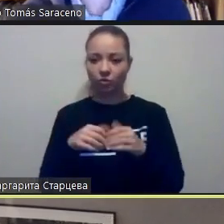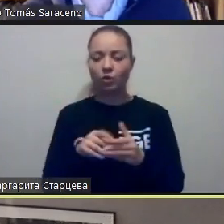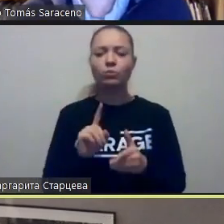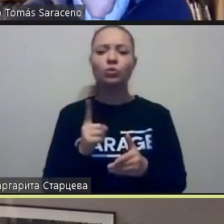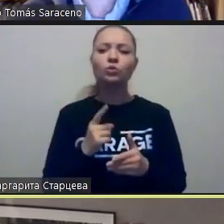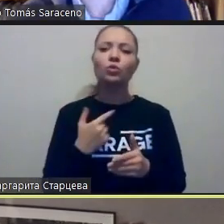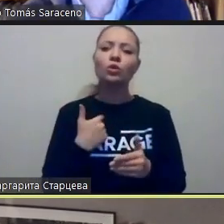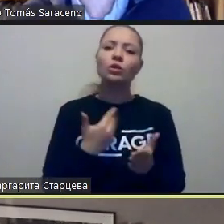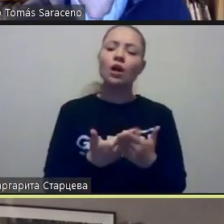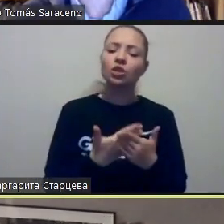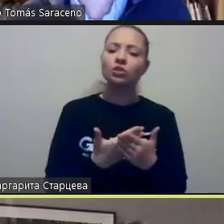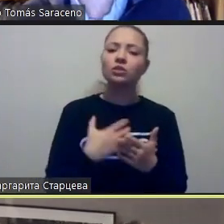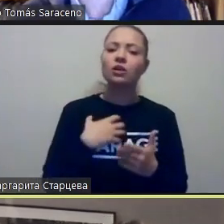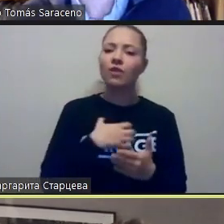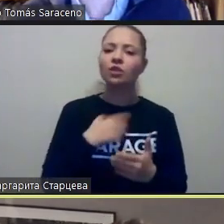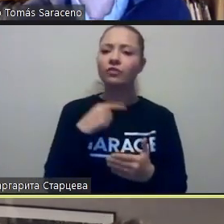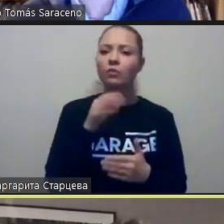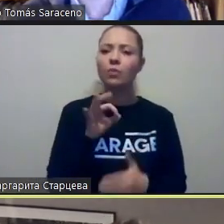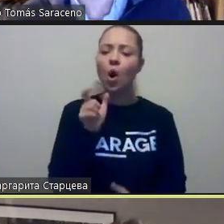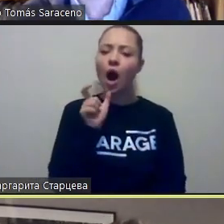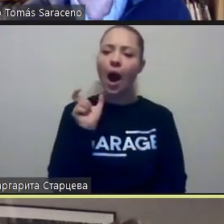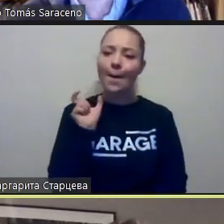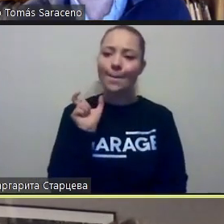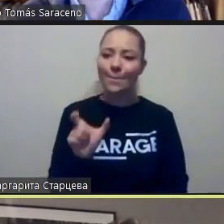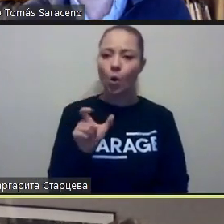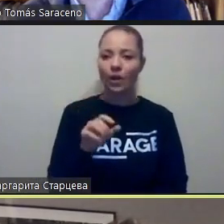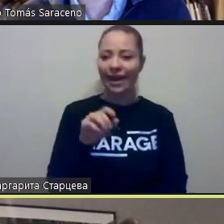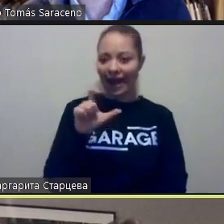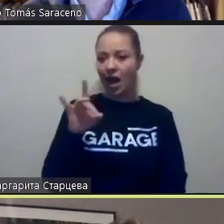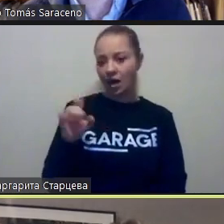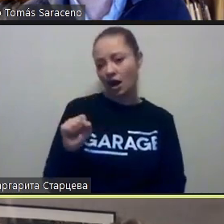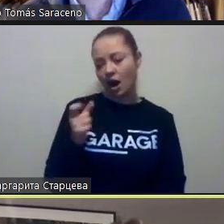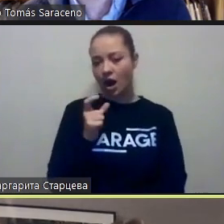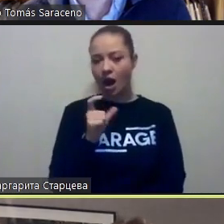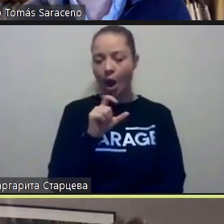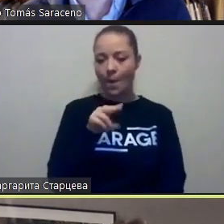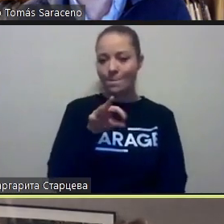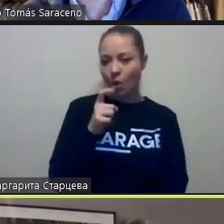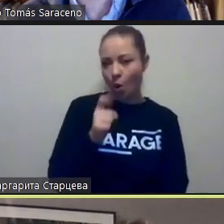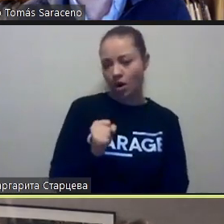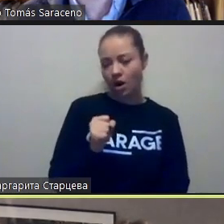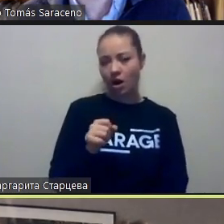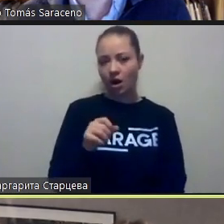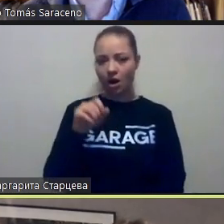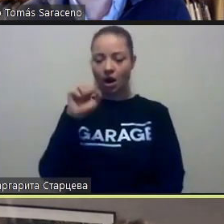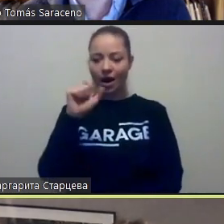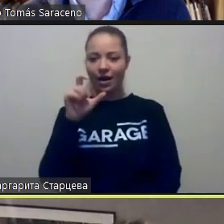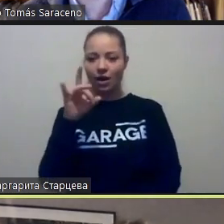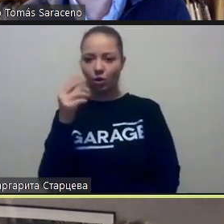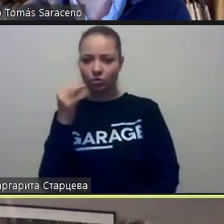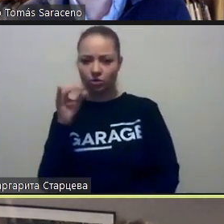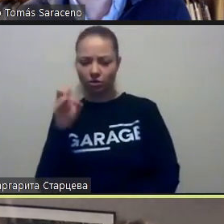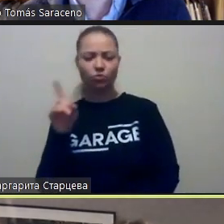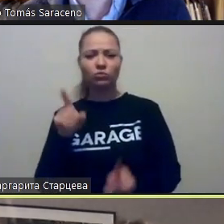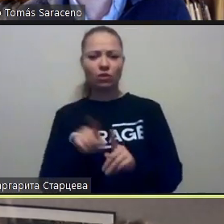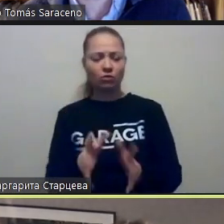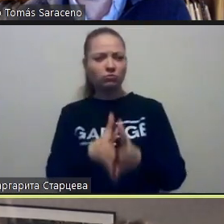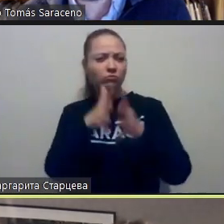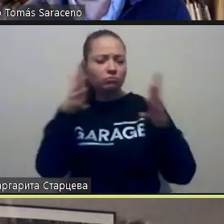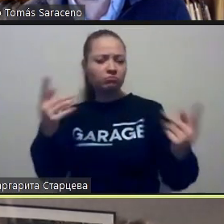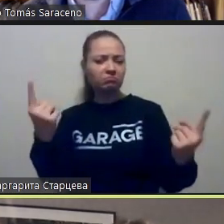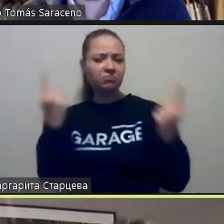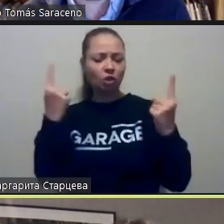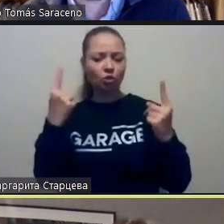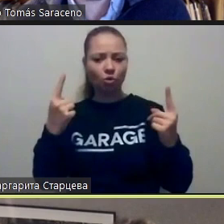participants. Why do you think it's important to talk about Aerocene as an epoch, as an era, using this large scale